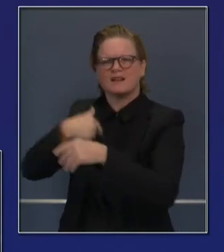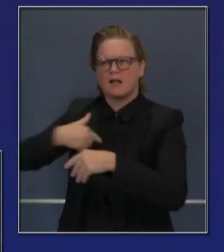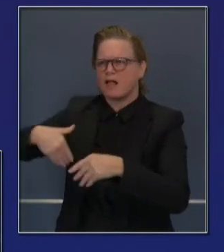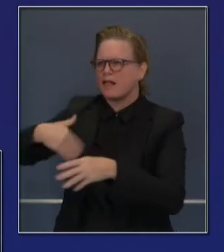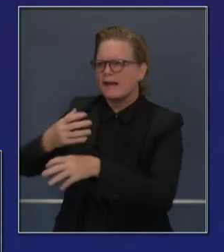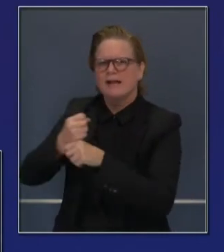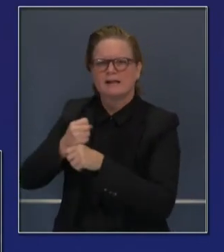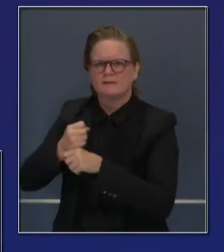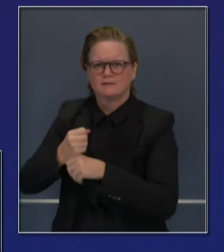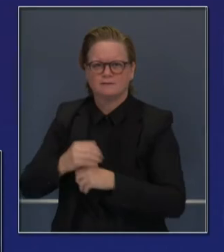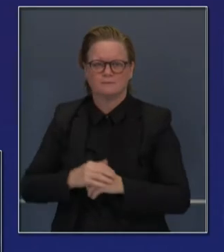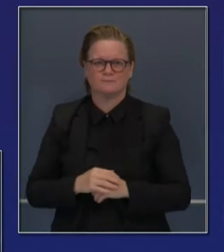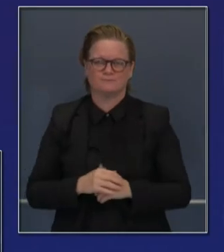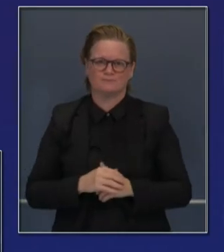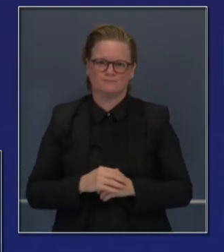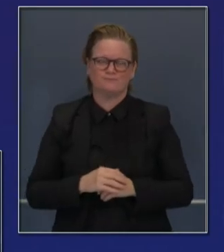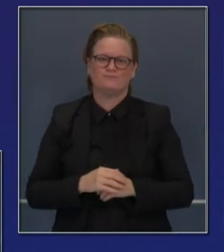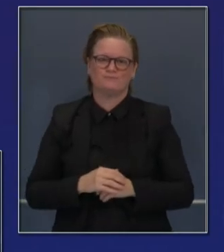update.